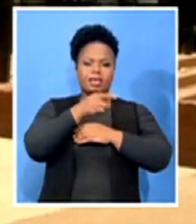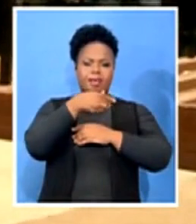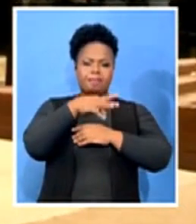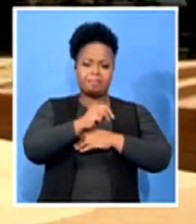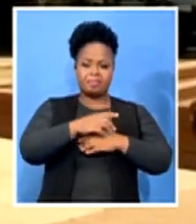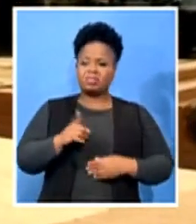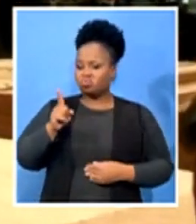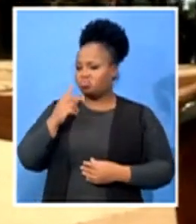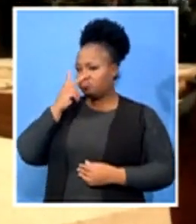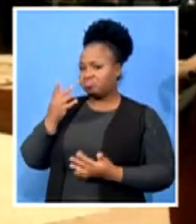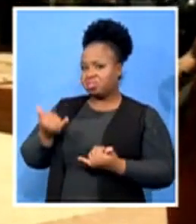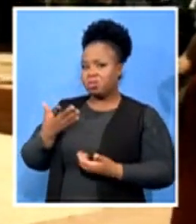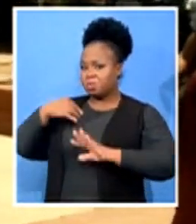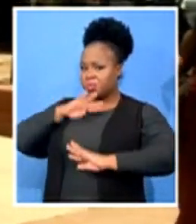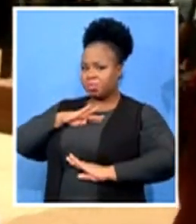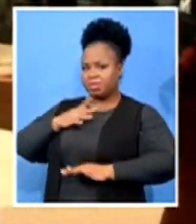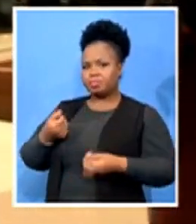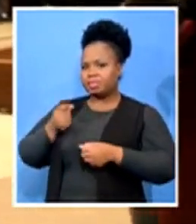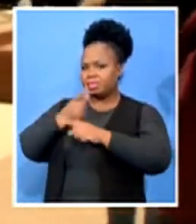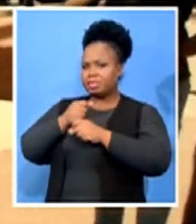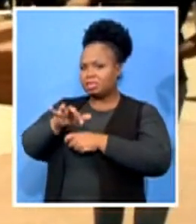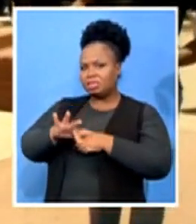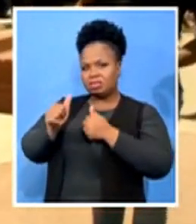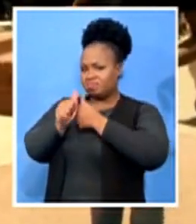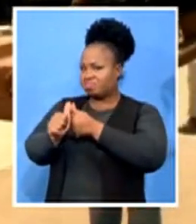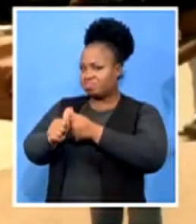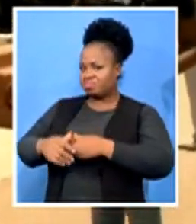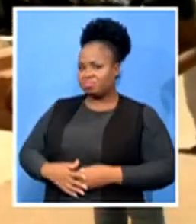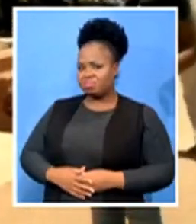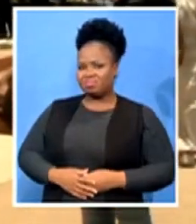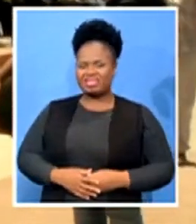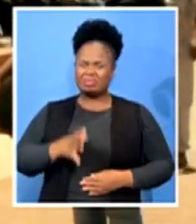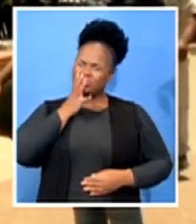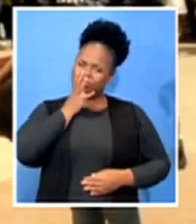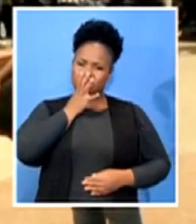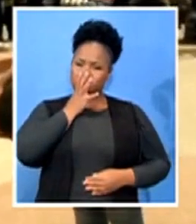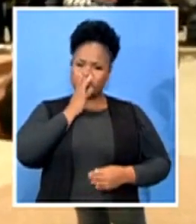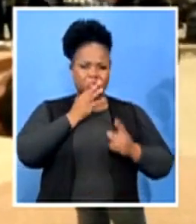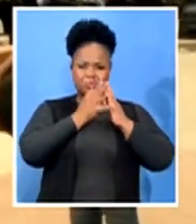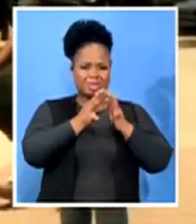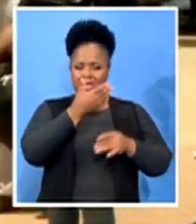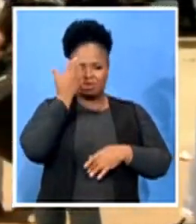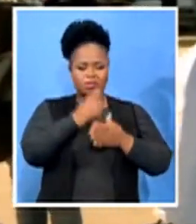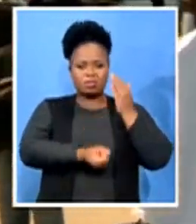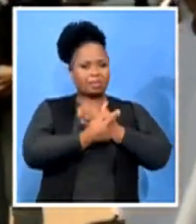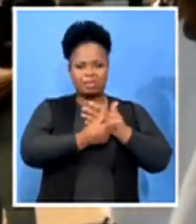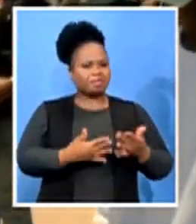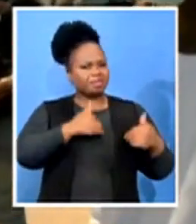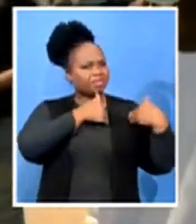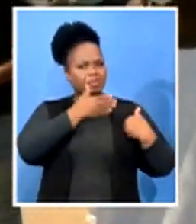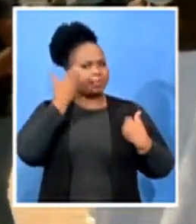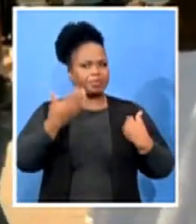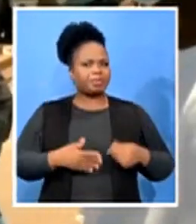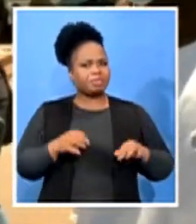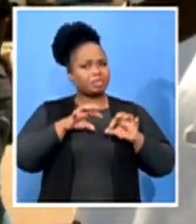compliance at the taxi rank? It's packed here. I don't even know what's happening. It's not safe. I'm scared. I don't know what's